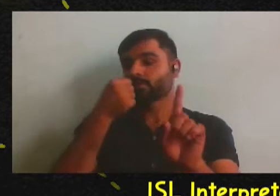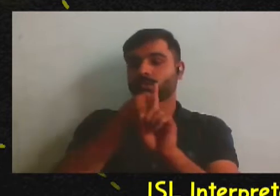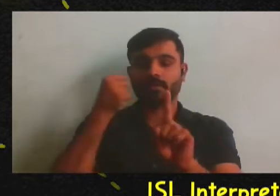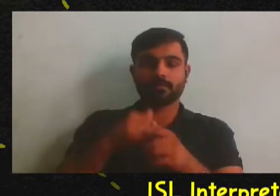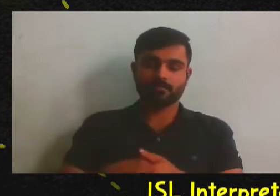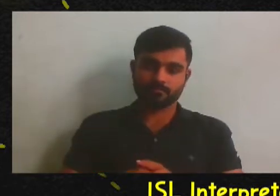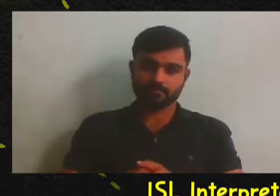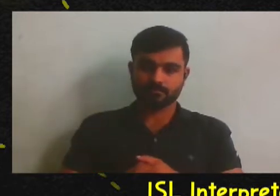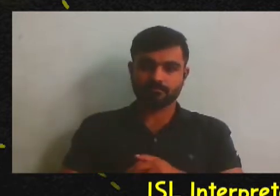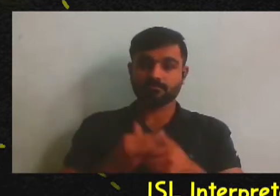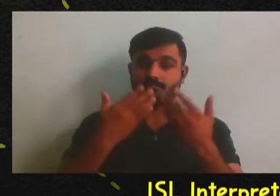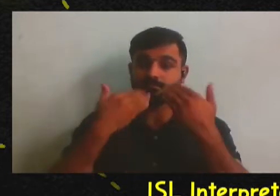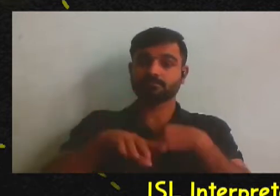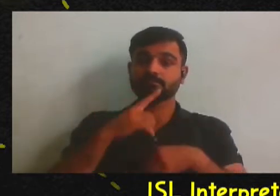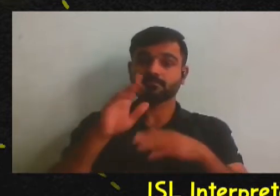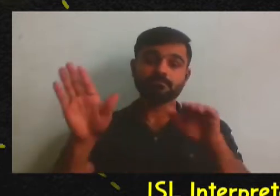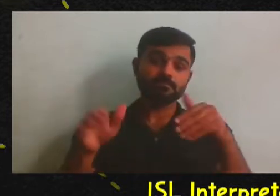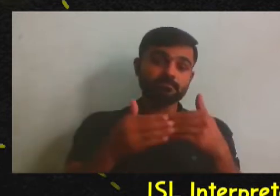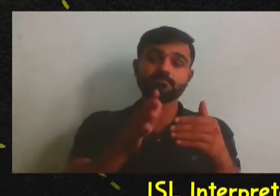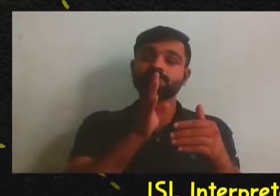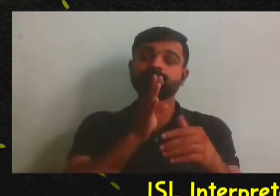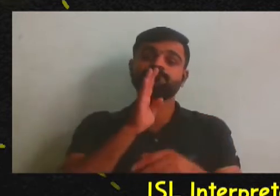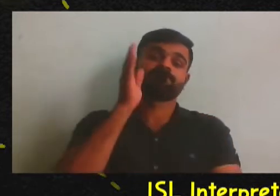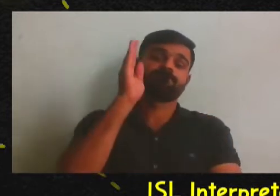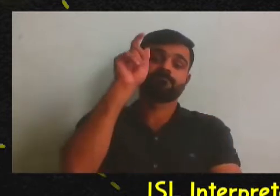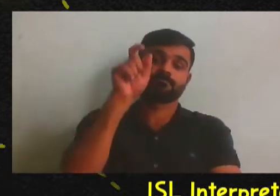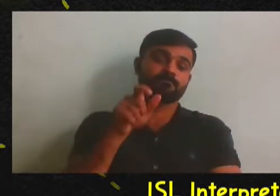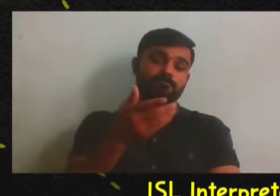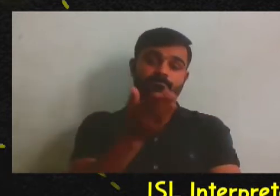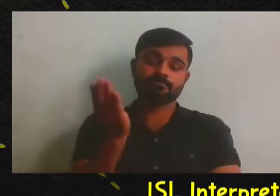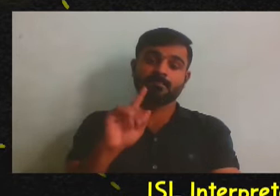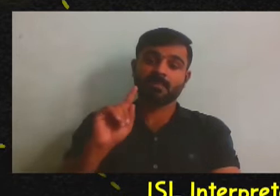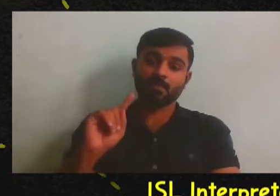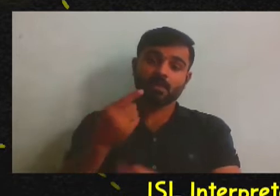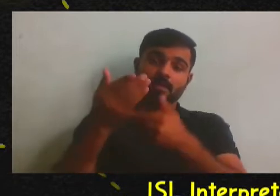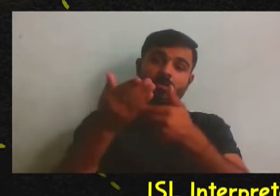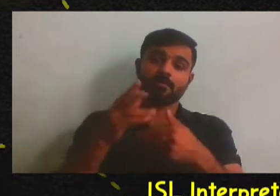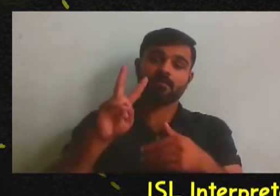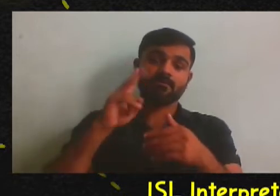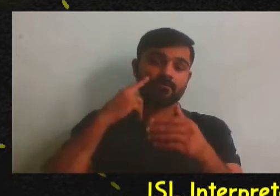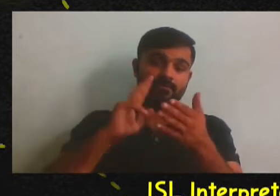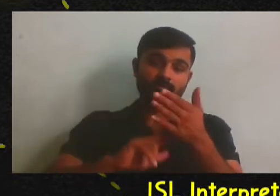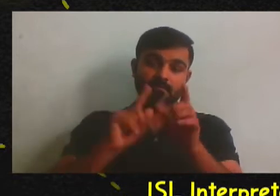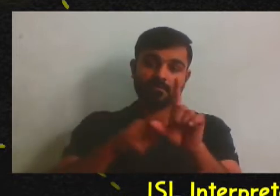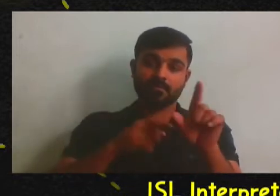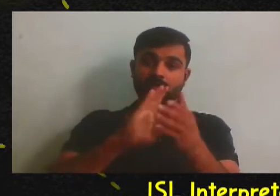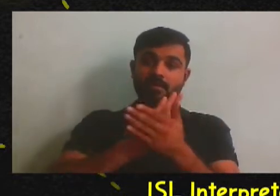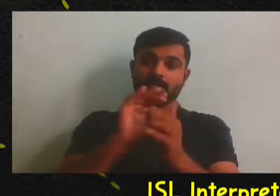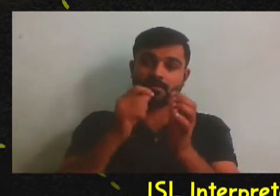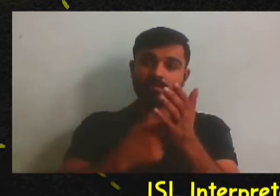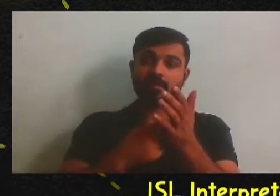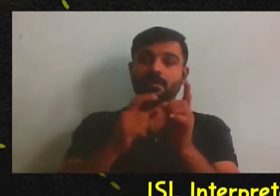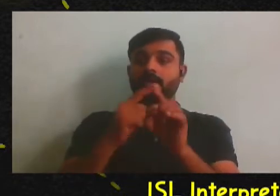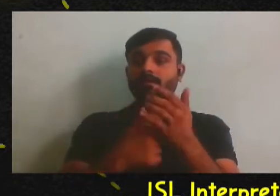effectively. I'm honored to introduce the speakers for this session. Firstly, we have Vinay Chandran, Executive Director of Swabhava